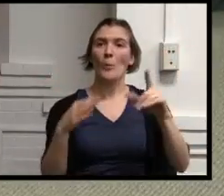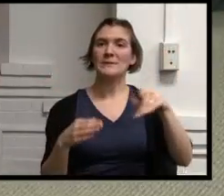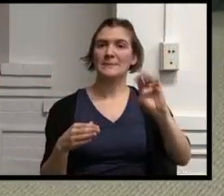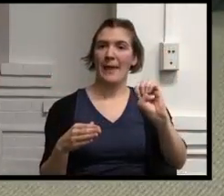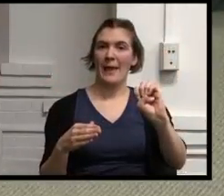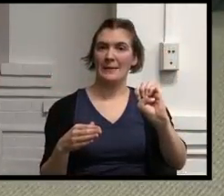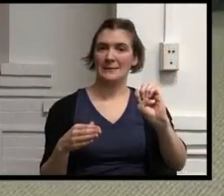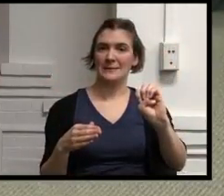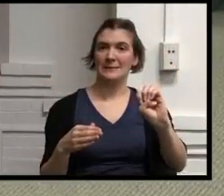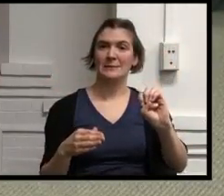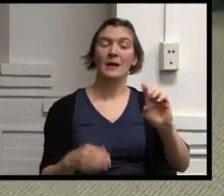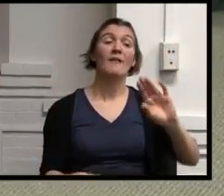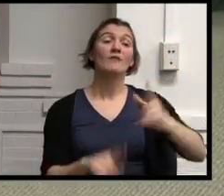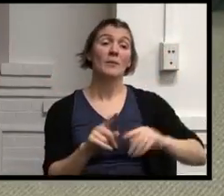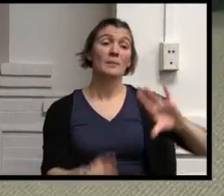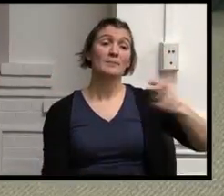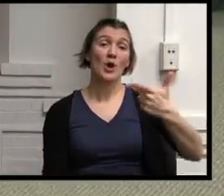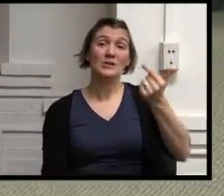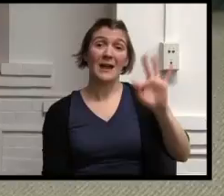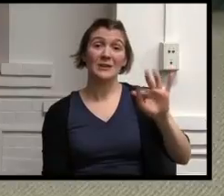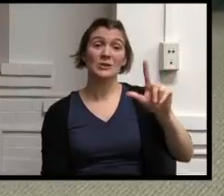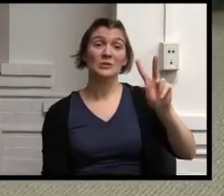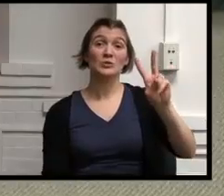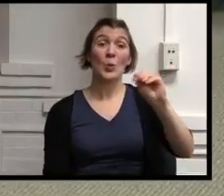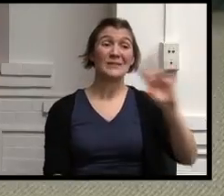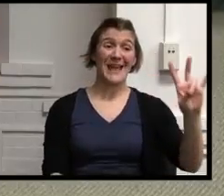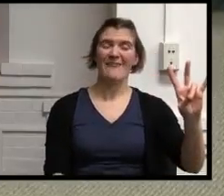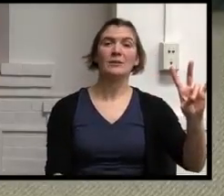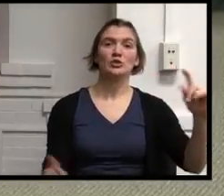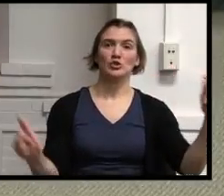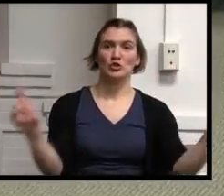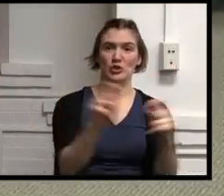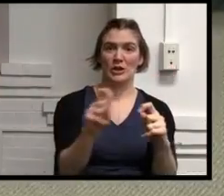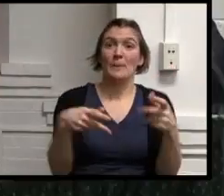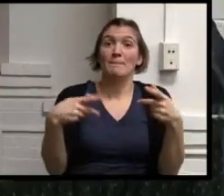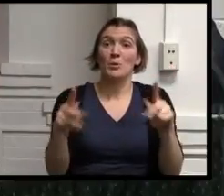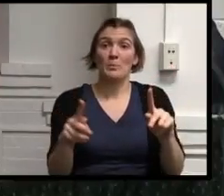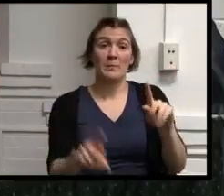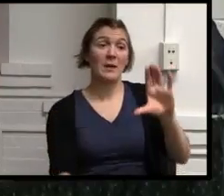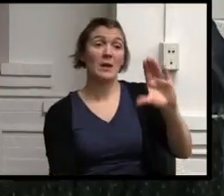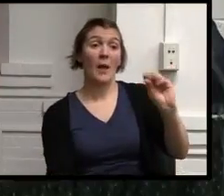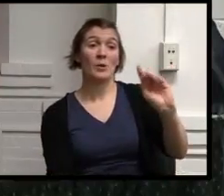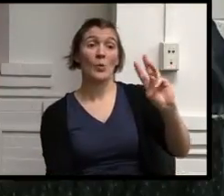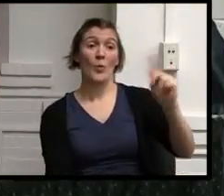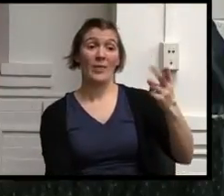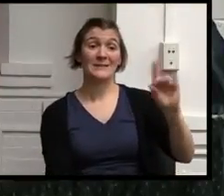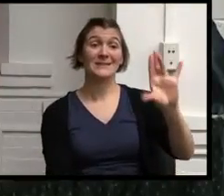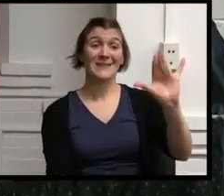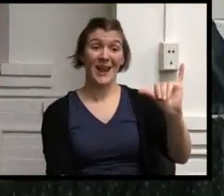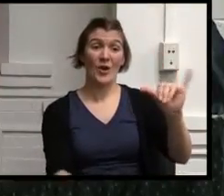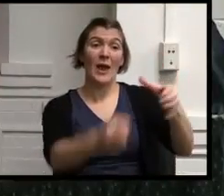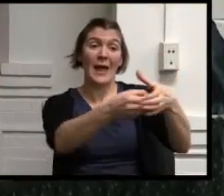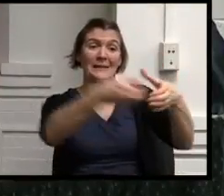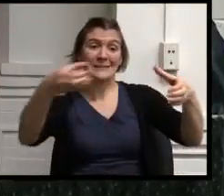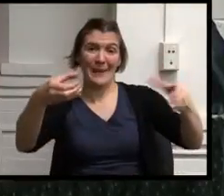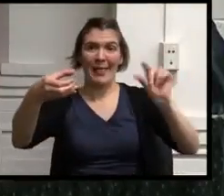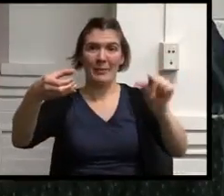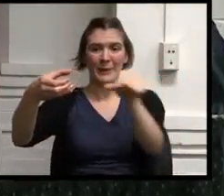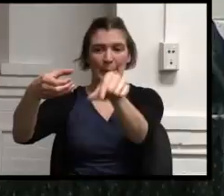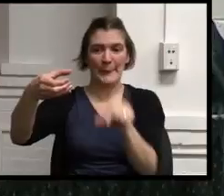and restrictions dated March 19th, 2007 for the purpose of allowing the Commonwealth Dairy expansion